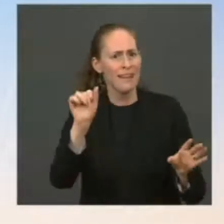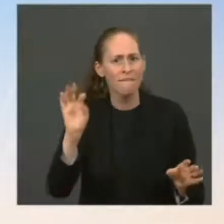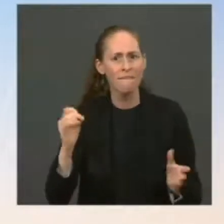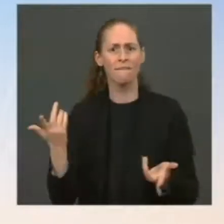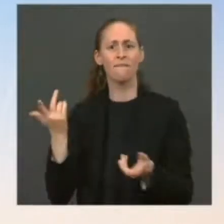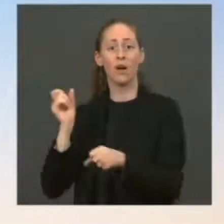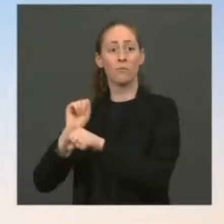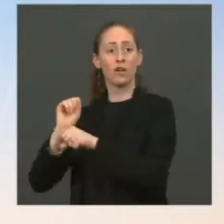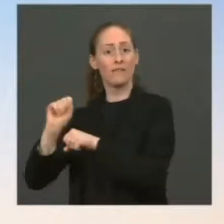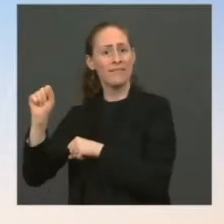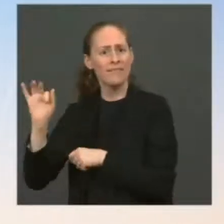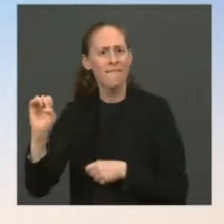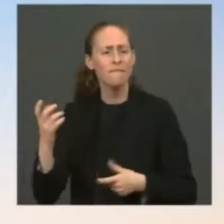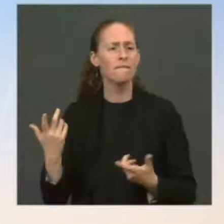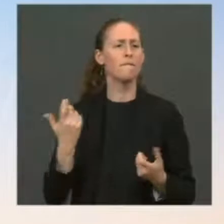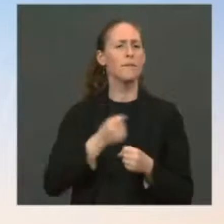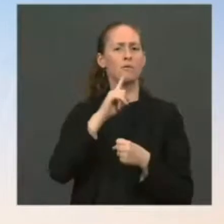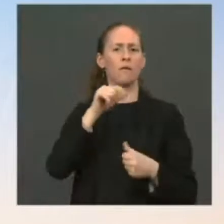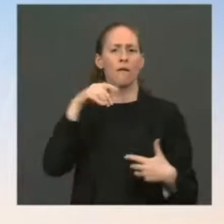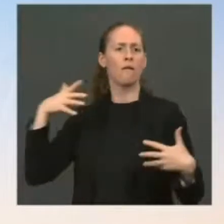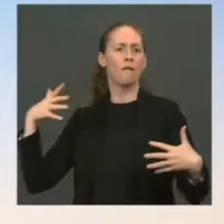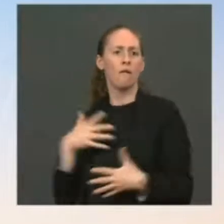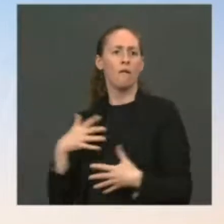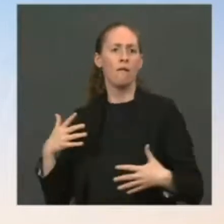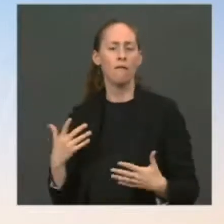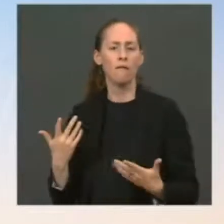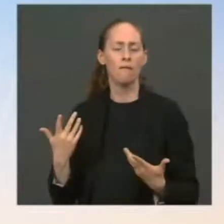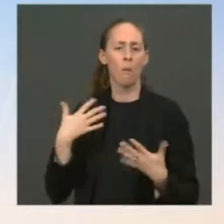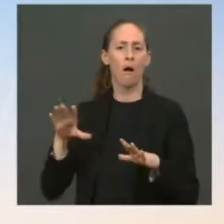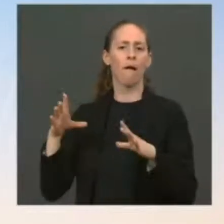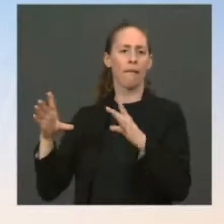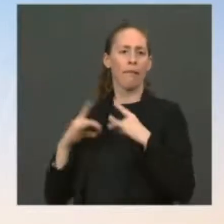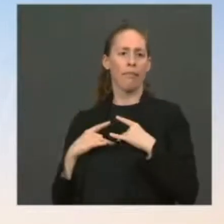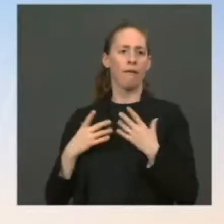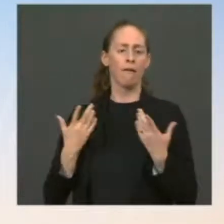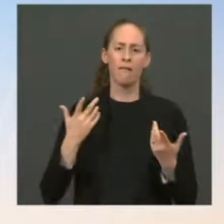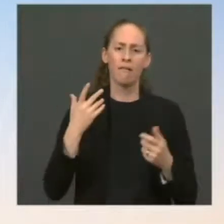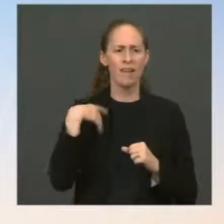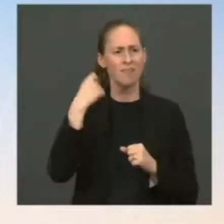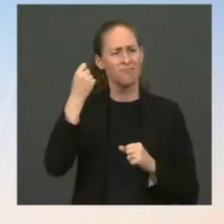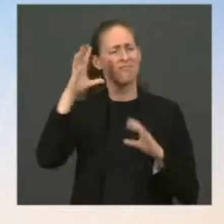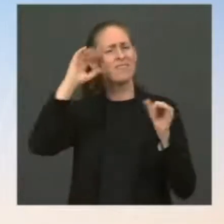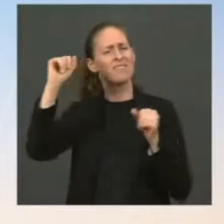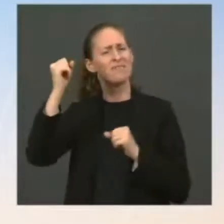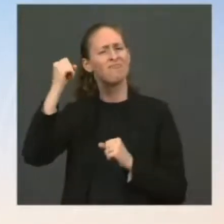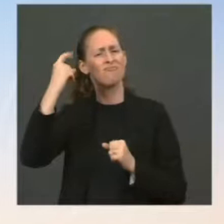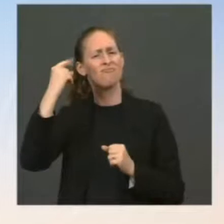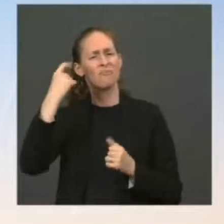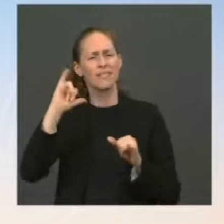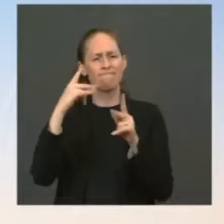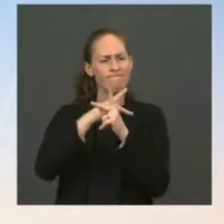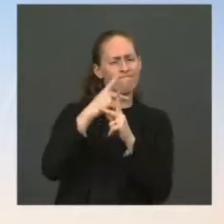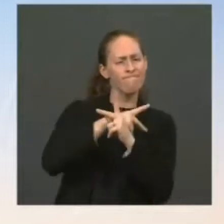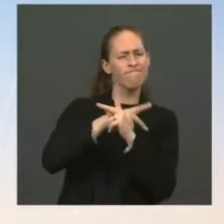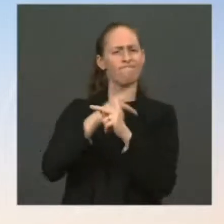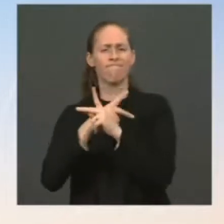have to fear for their safety in communities. He understands that. That's what he's working on every single day. I would say